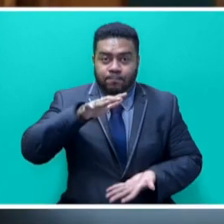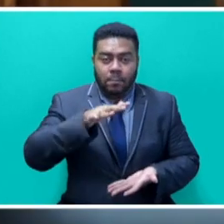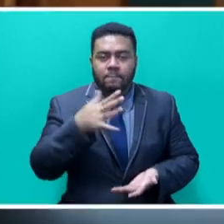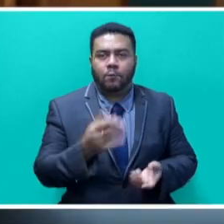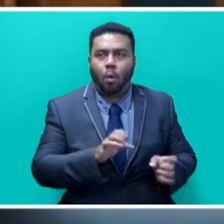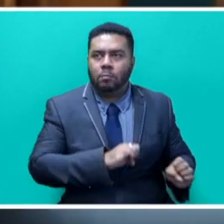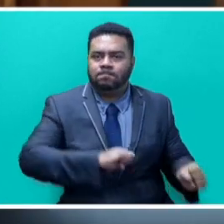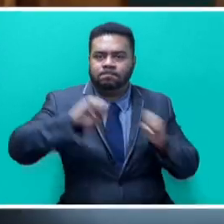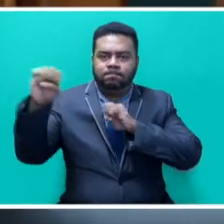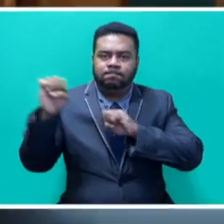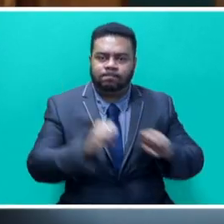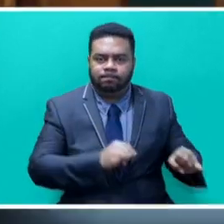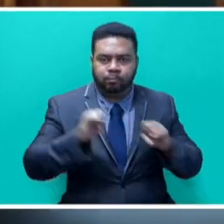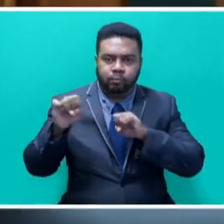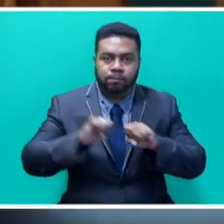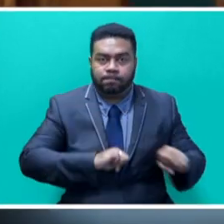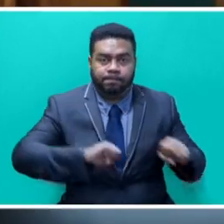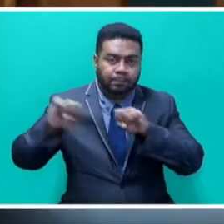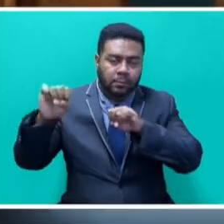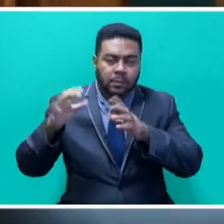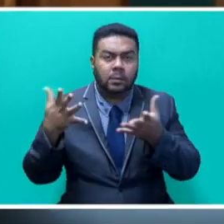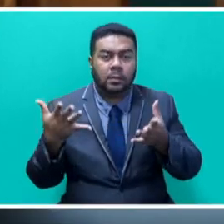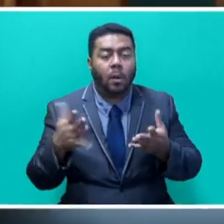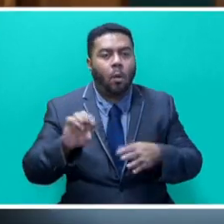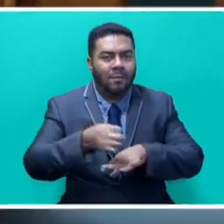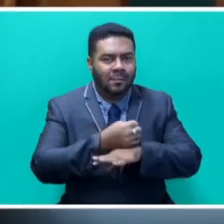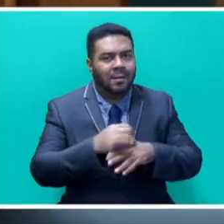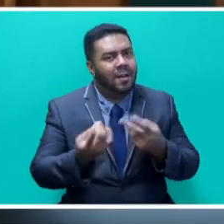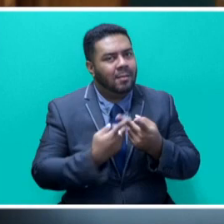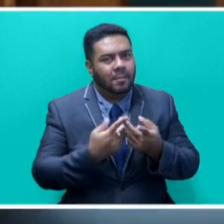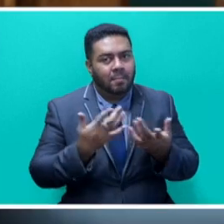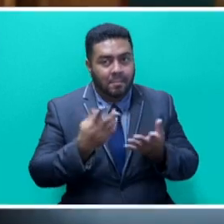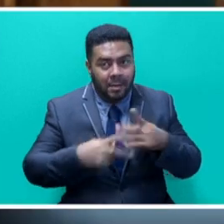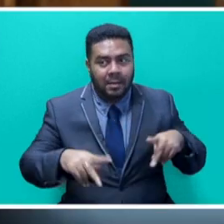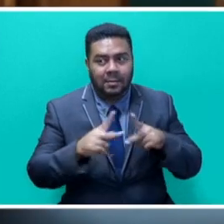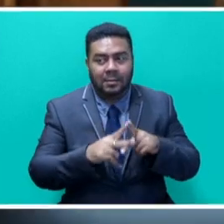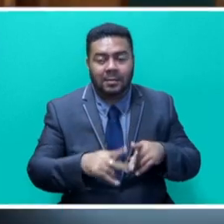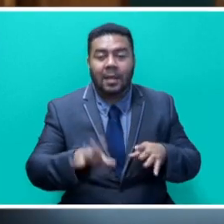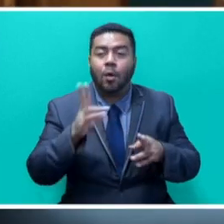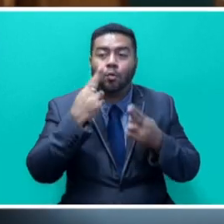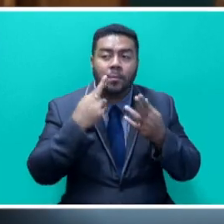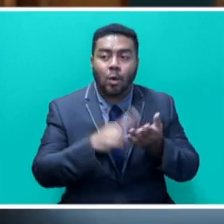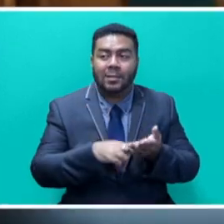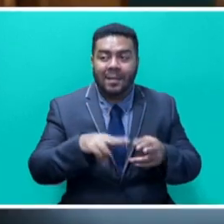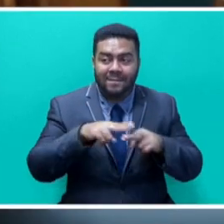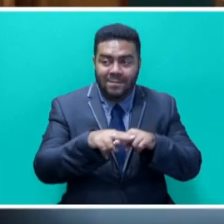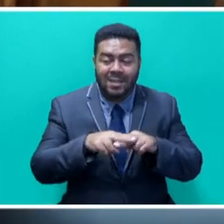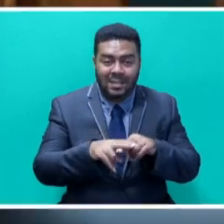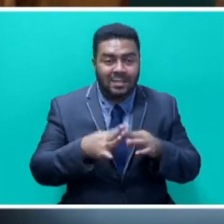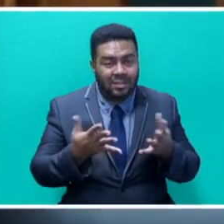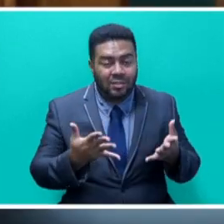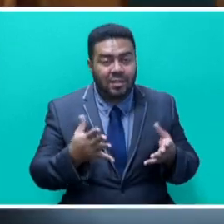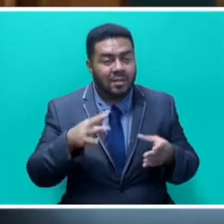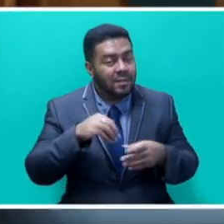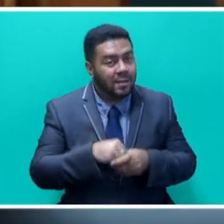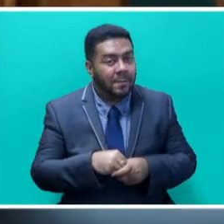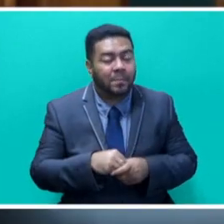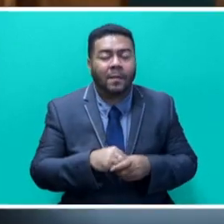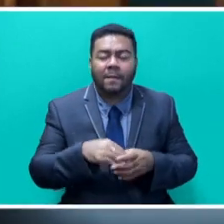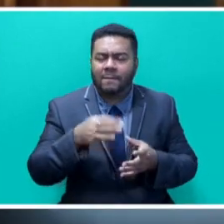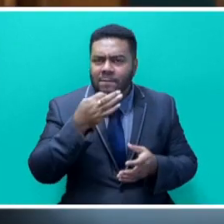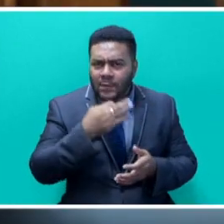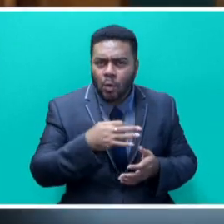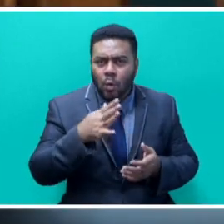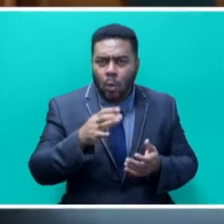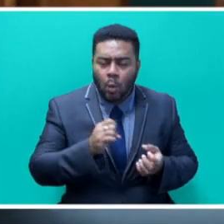by the COVID-19 pandemic, Investment Fiji reports that Fijian mahogany products were among the few of Fiji's